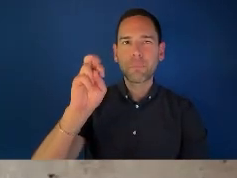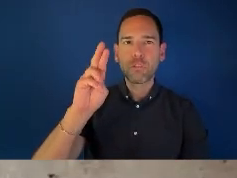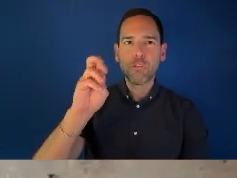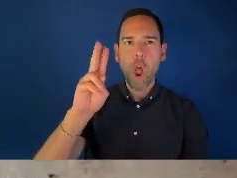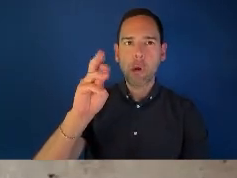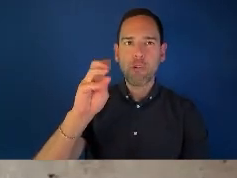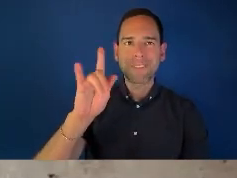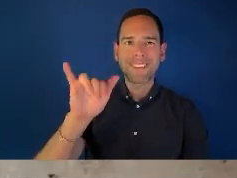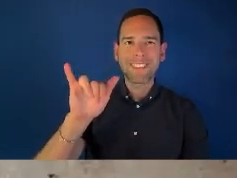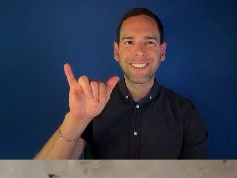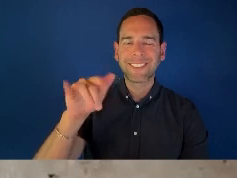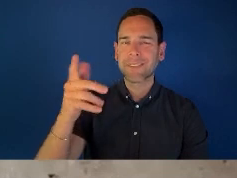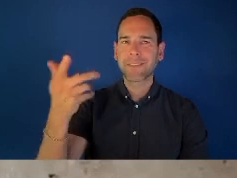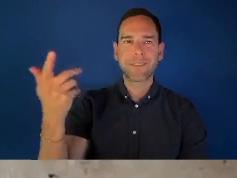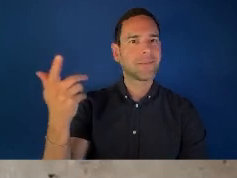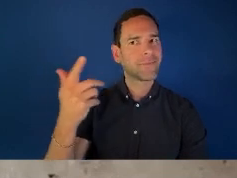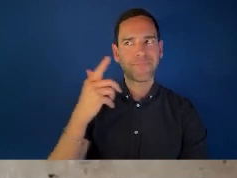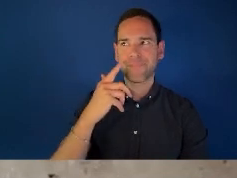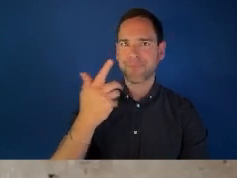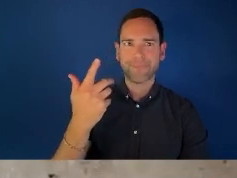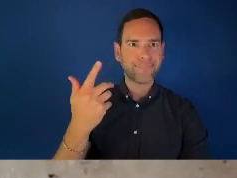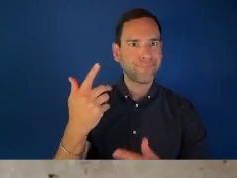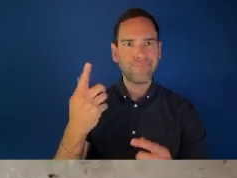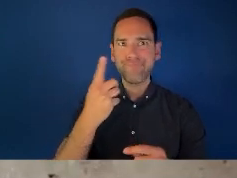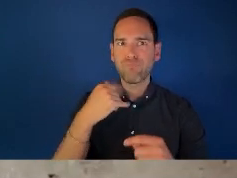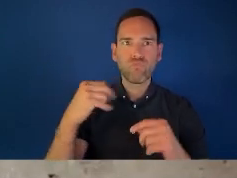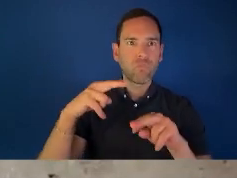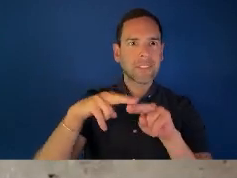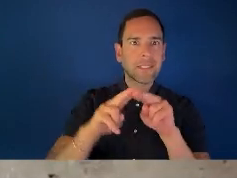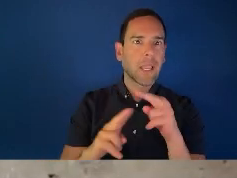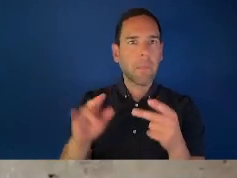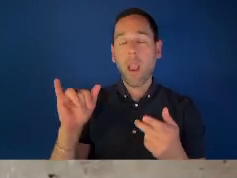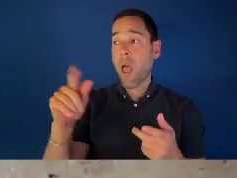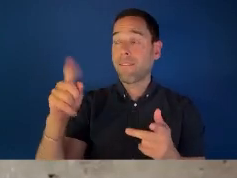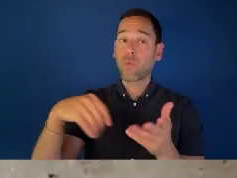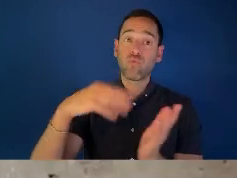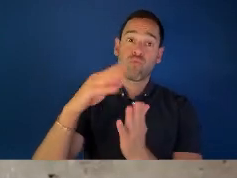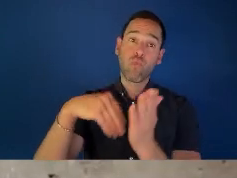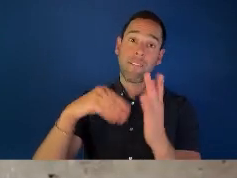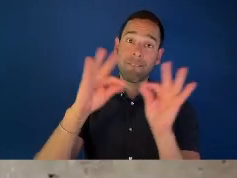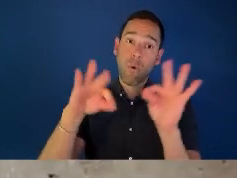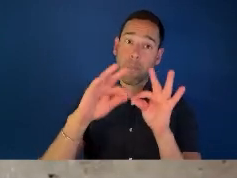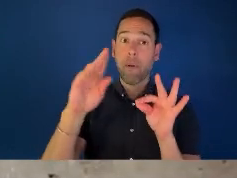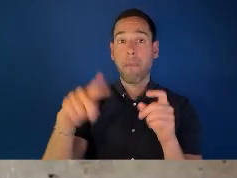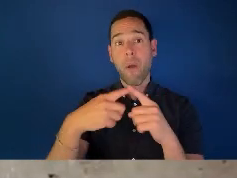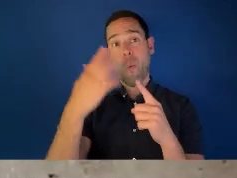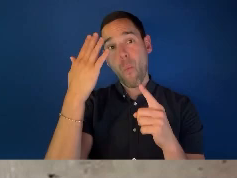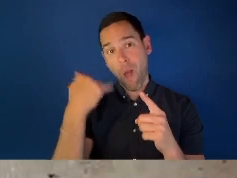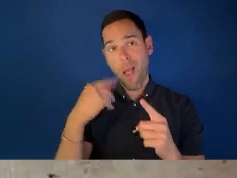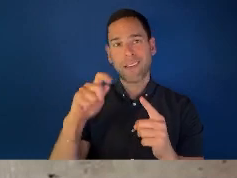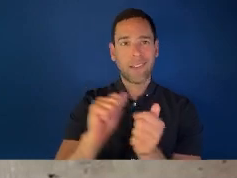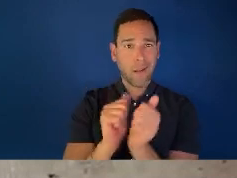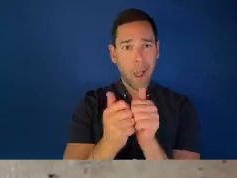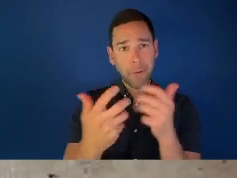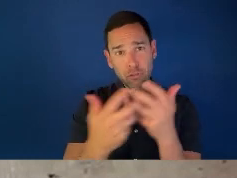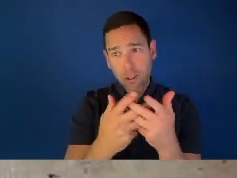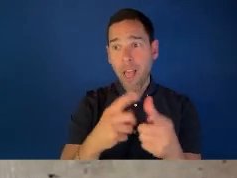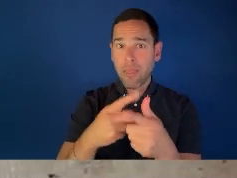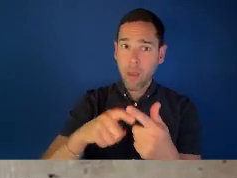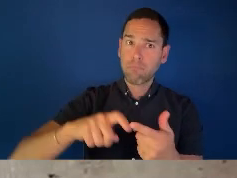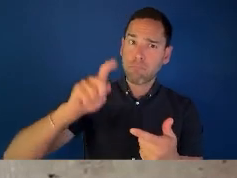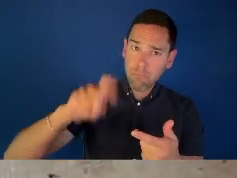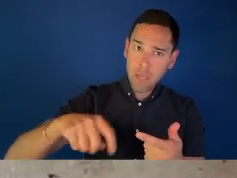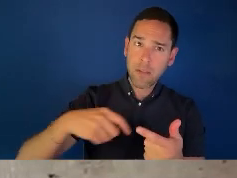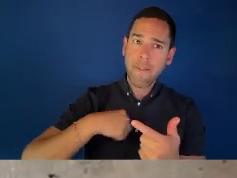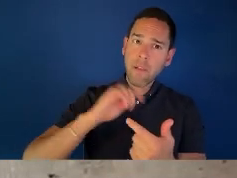then there's more paperwork to do once you officially receive the accommodation, which, as you can imagine, I mean, for people like me